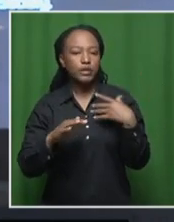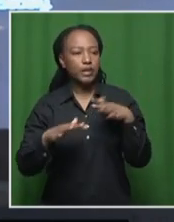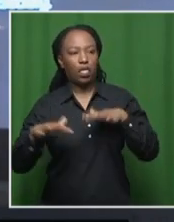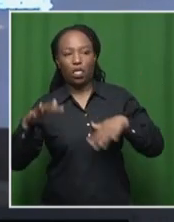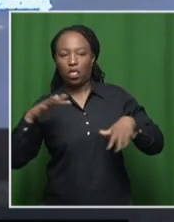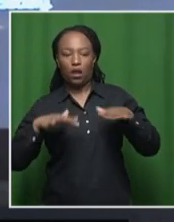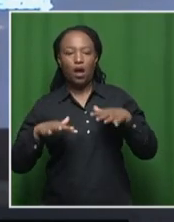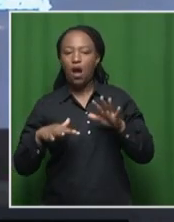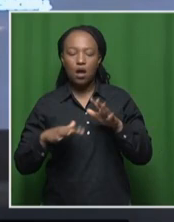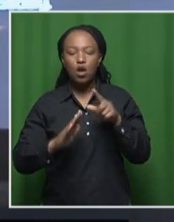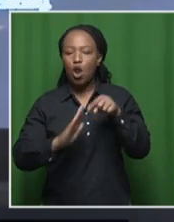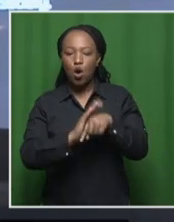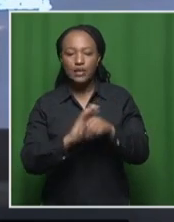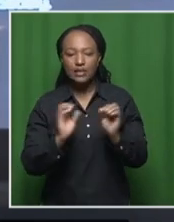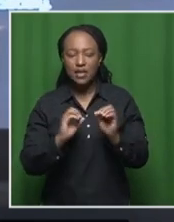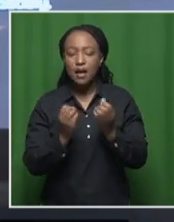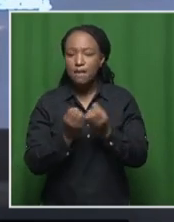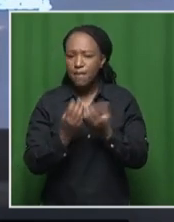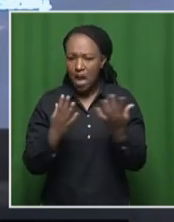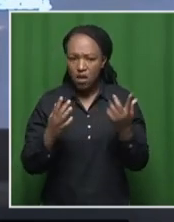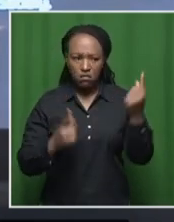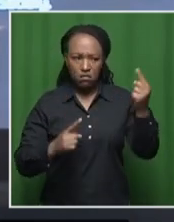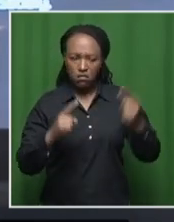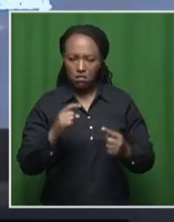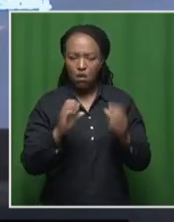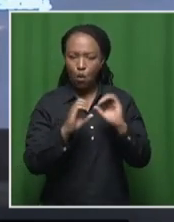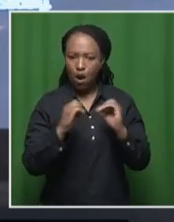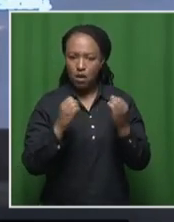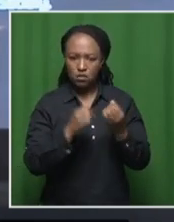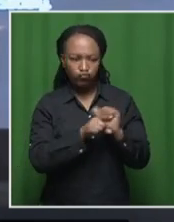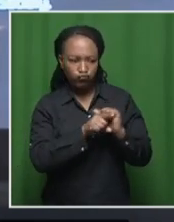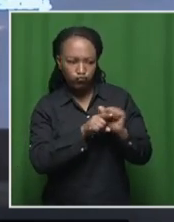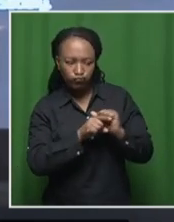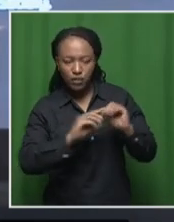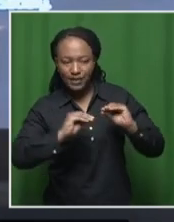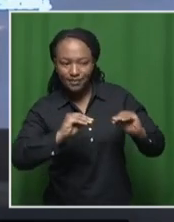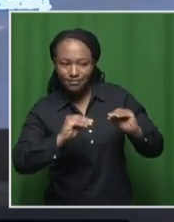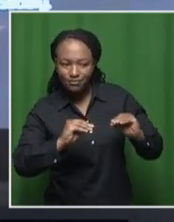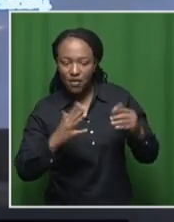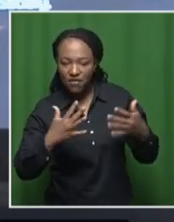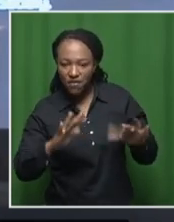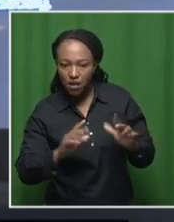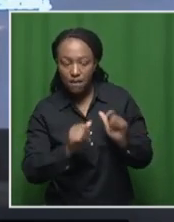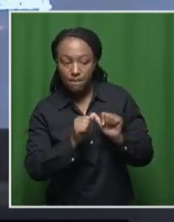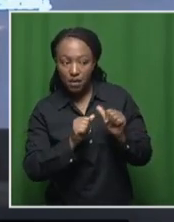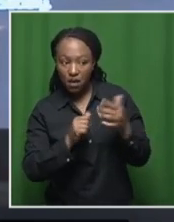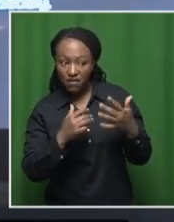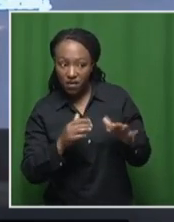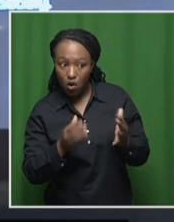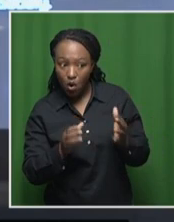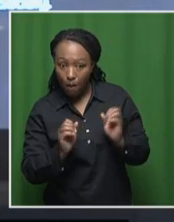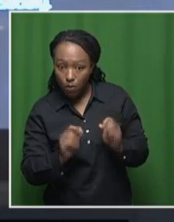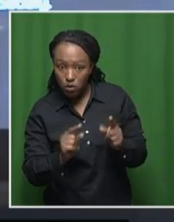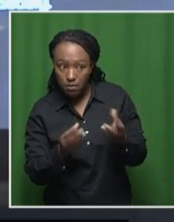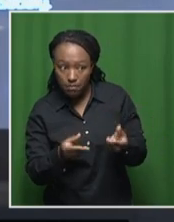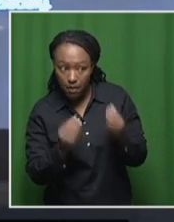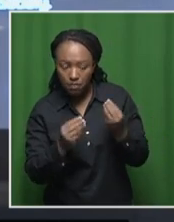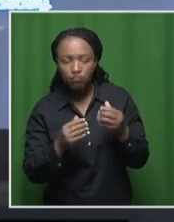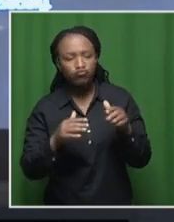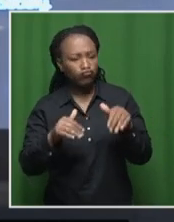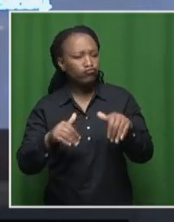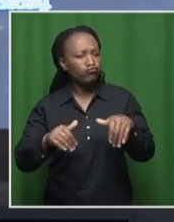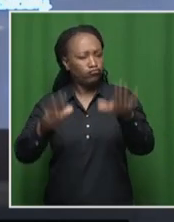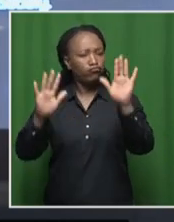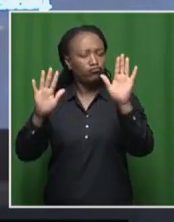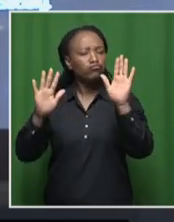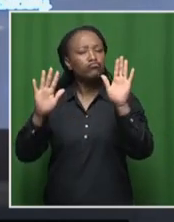who came through our organization. We train them, they grow, get better opportunities, and we release them.